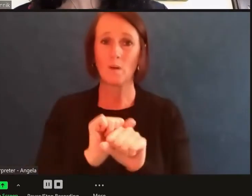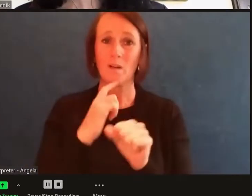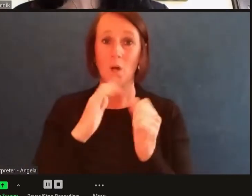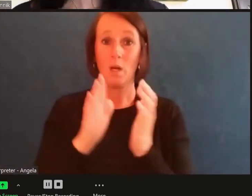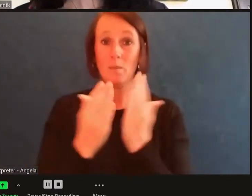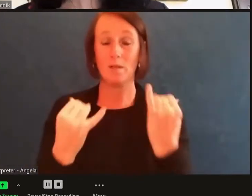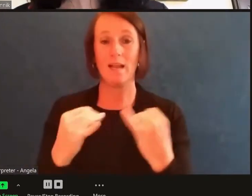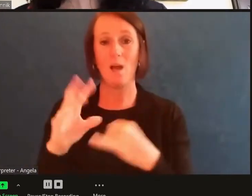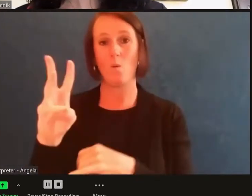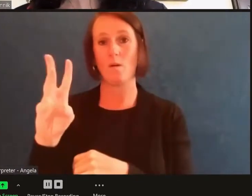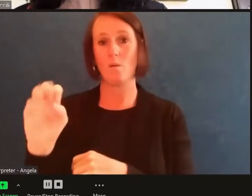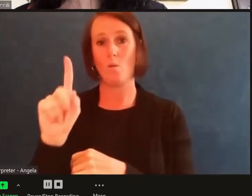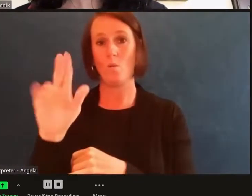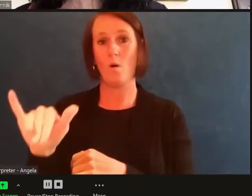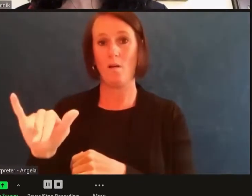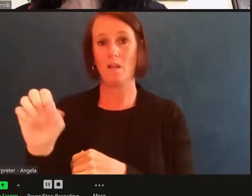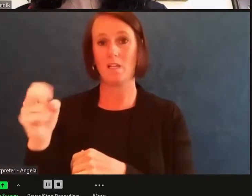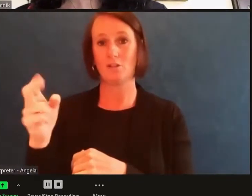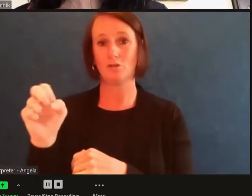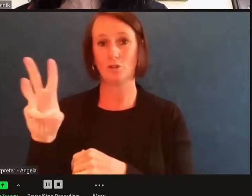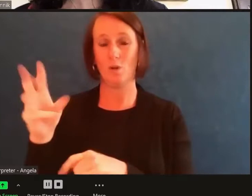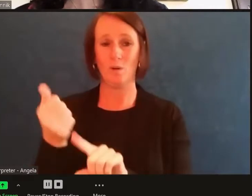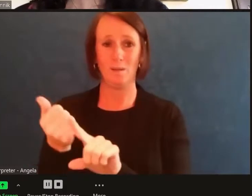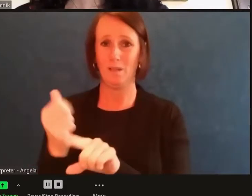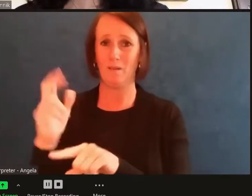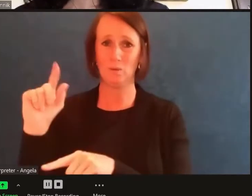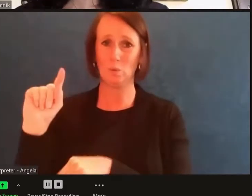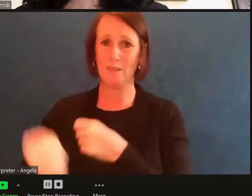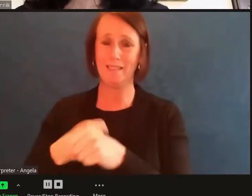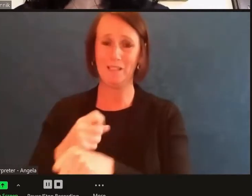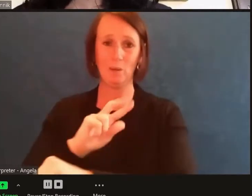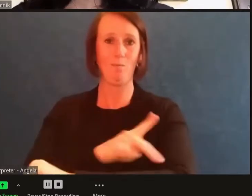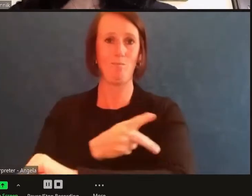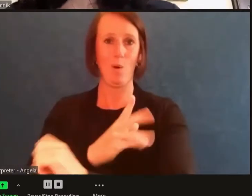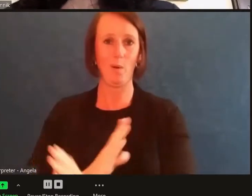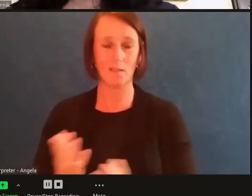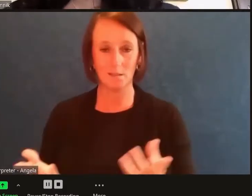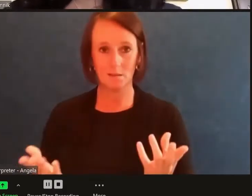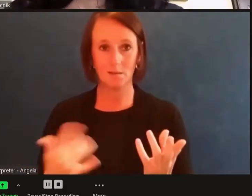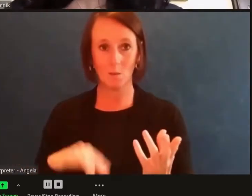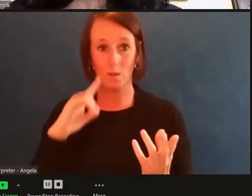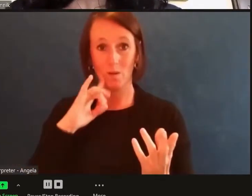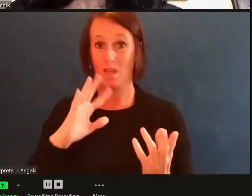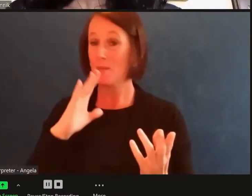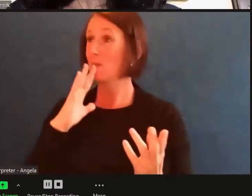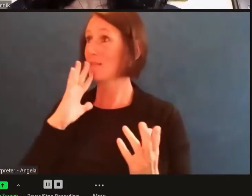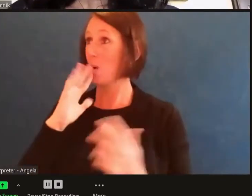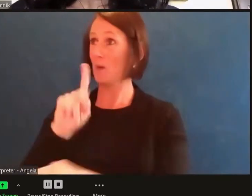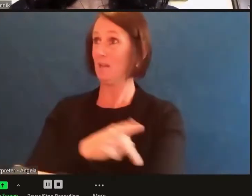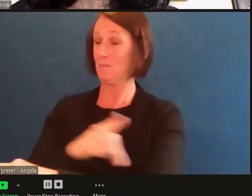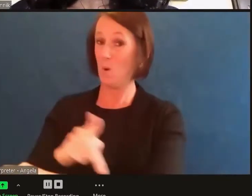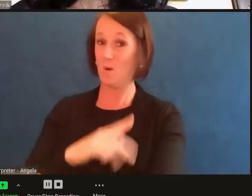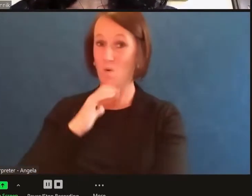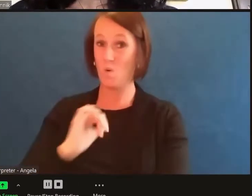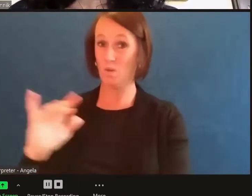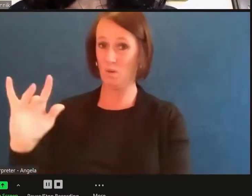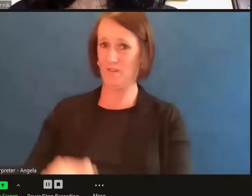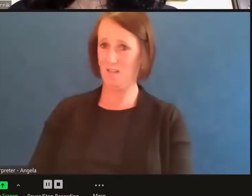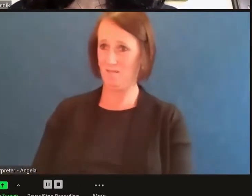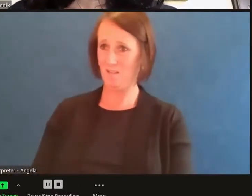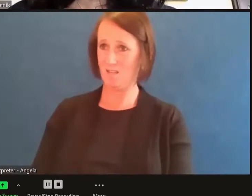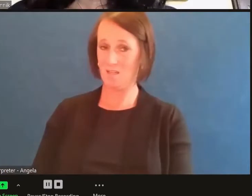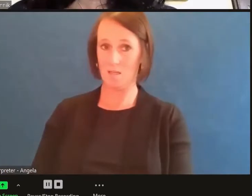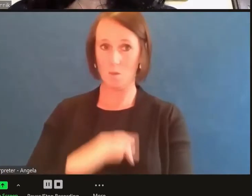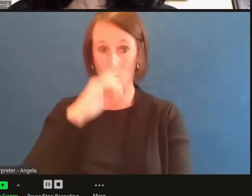a 25-year-old spoken word poet. Wow. And obviously when you think of spoken poets and 25-year-olds, you think of me